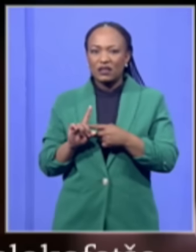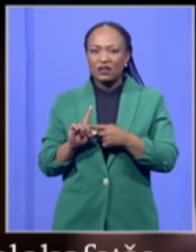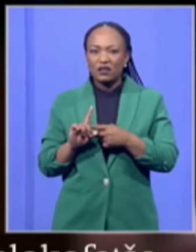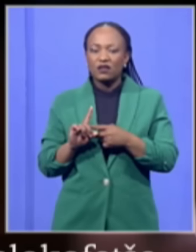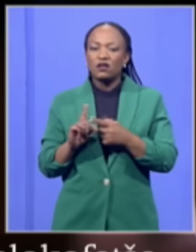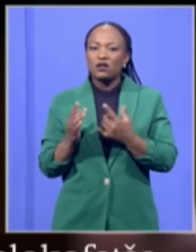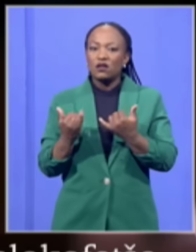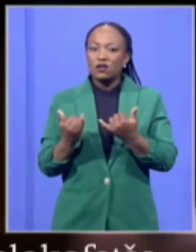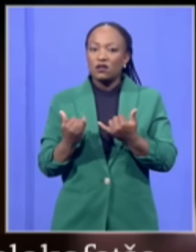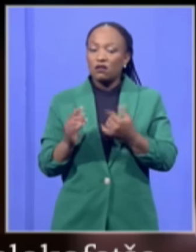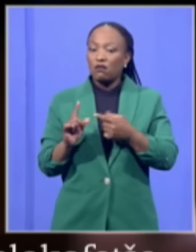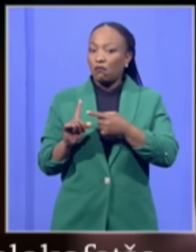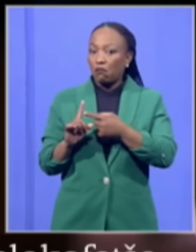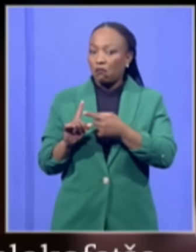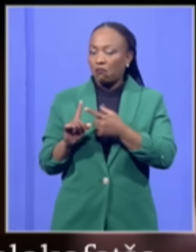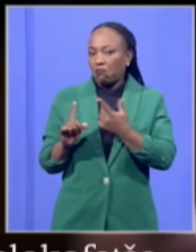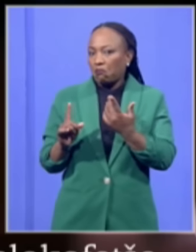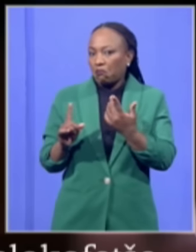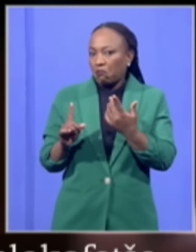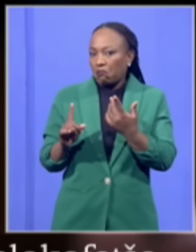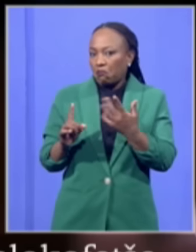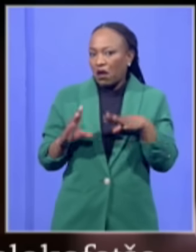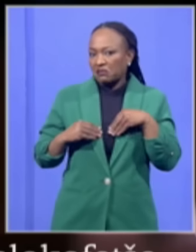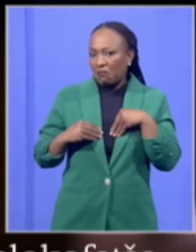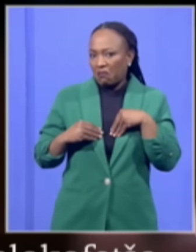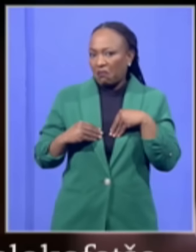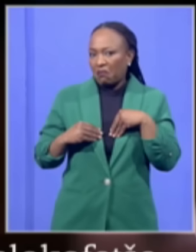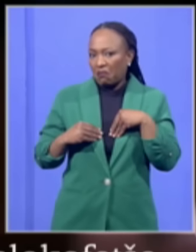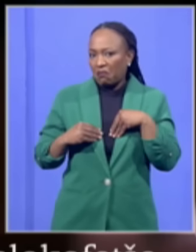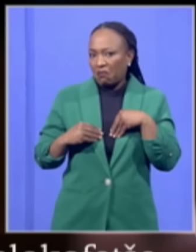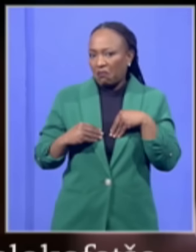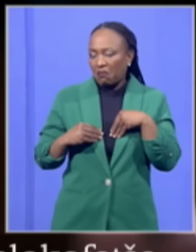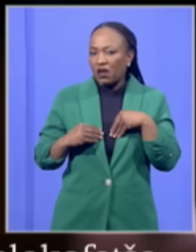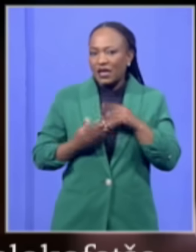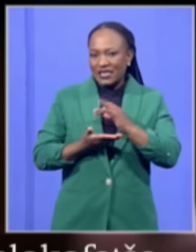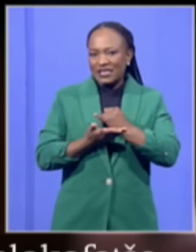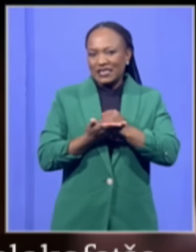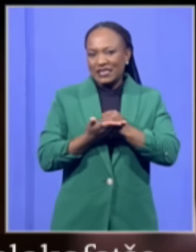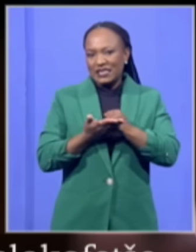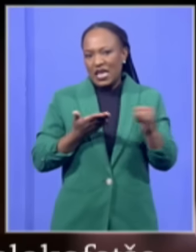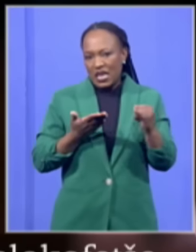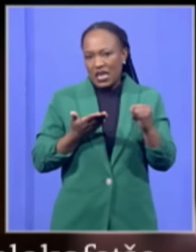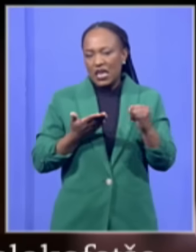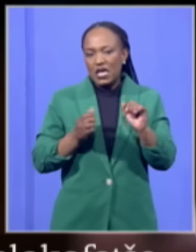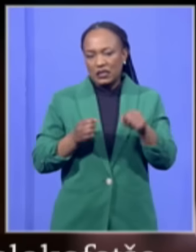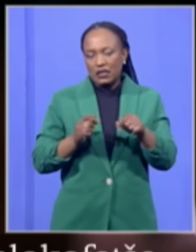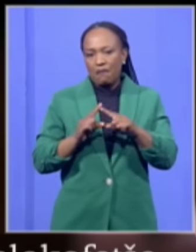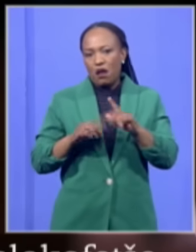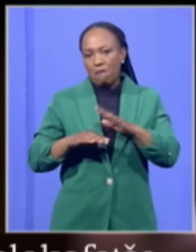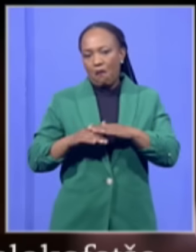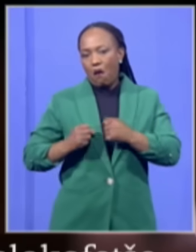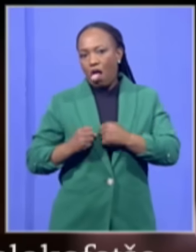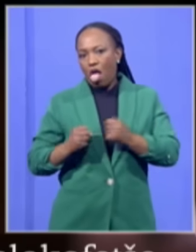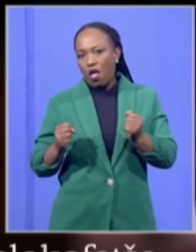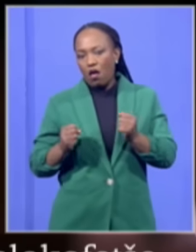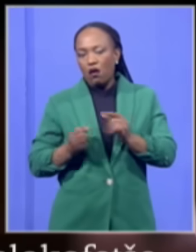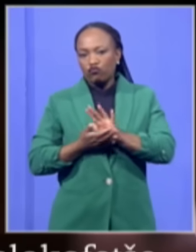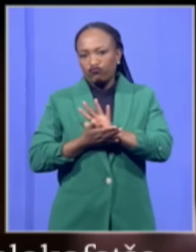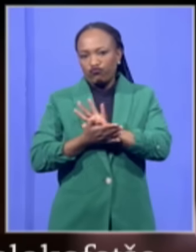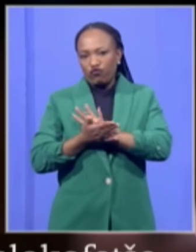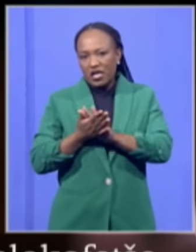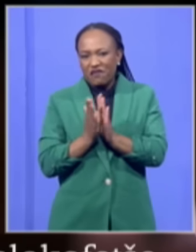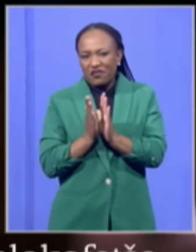Swaggart o ile a dumela phetogong ya gagwe gore o dirile sebe ntle le go fa dintlha gomme o kgopela tshwarelo. O ile a